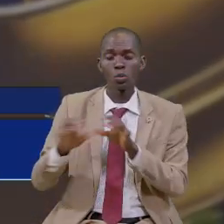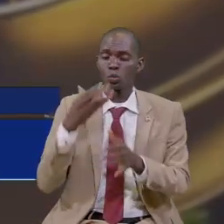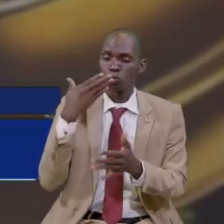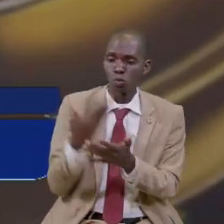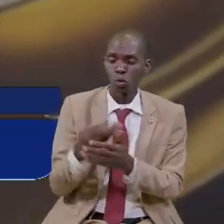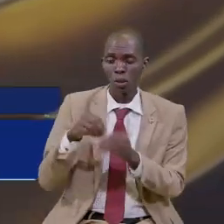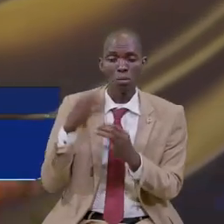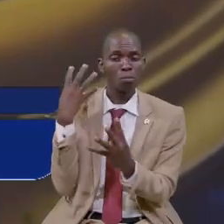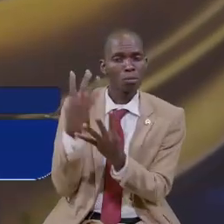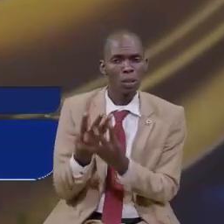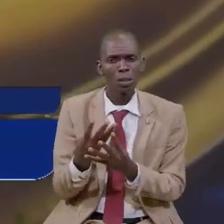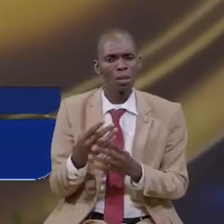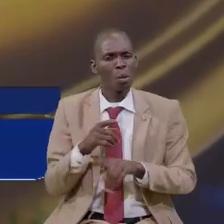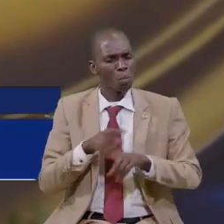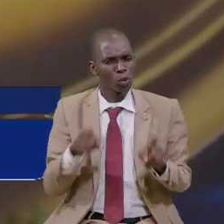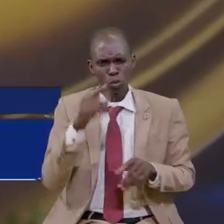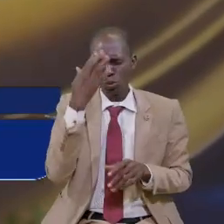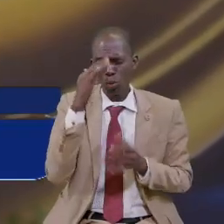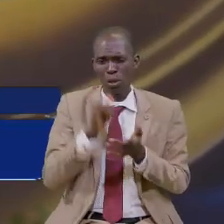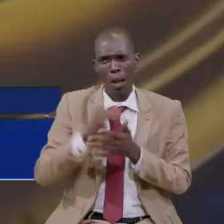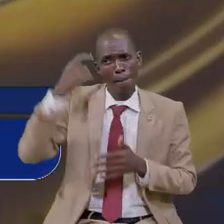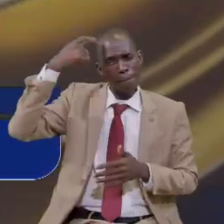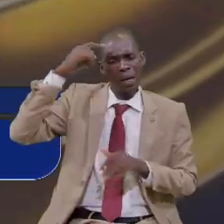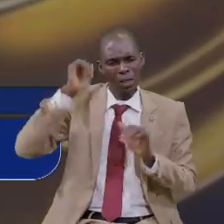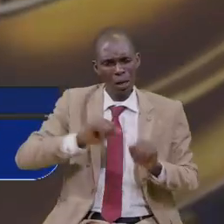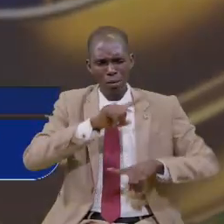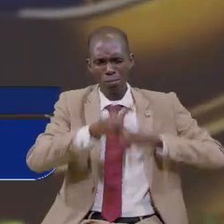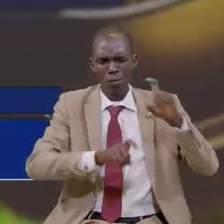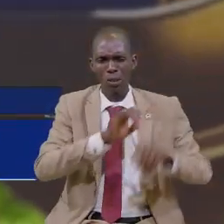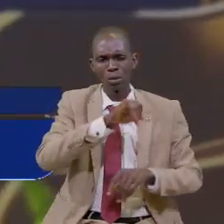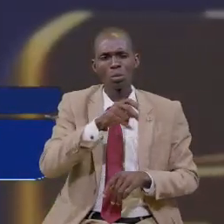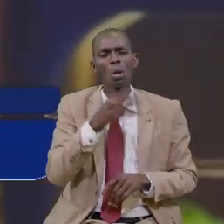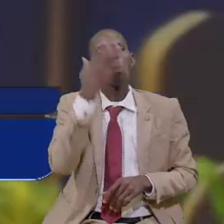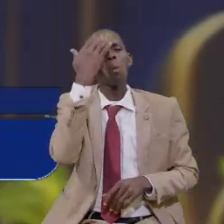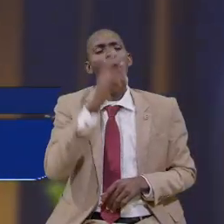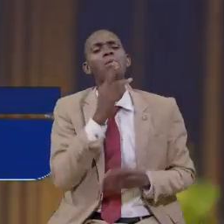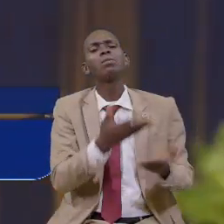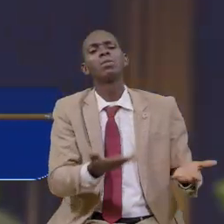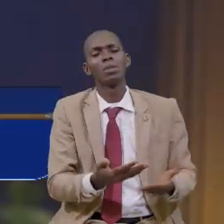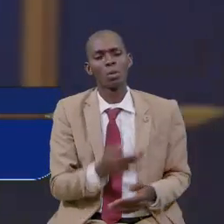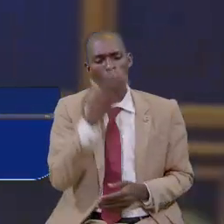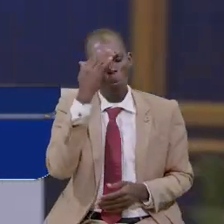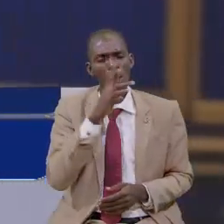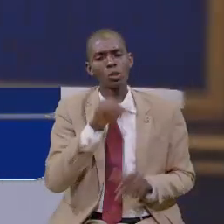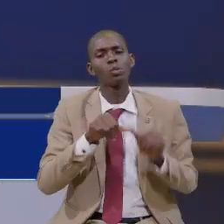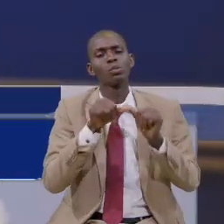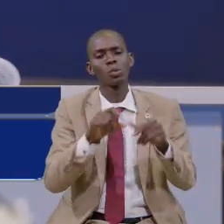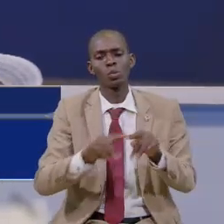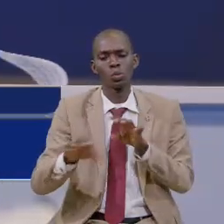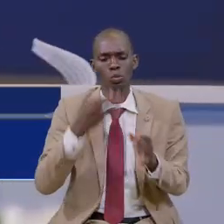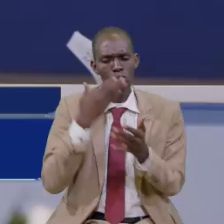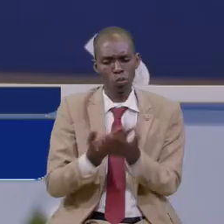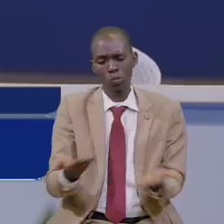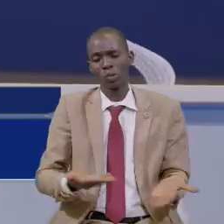you be here? Why are you here? Keep on doing good. In the morning, keep on doing